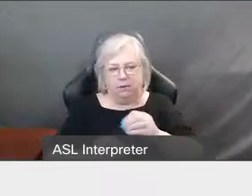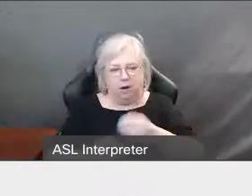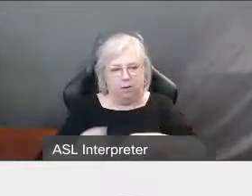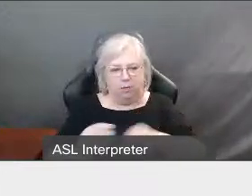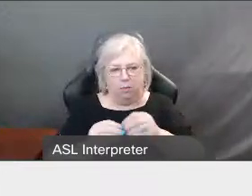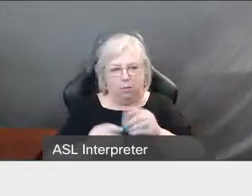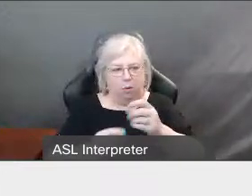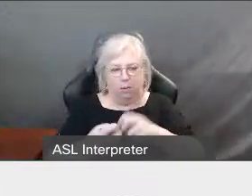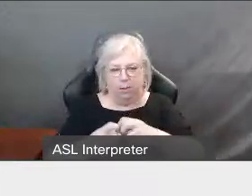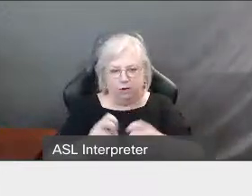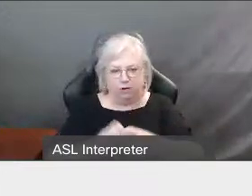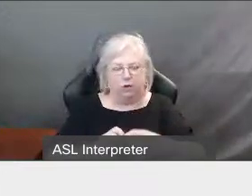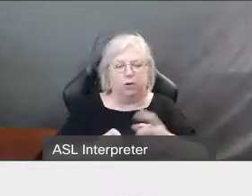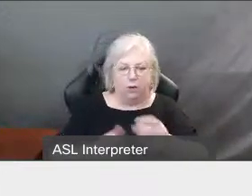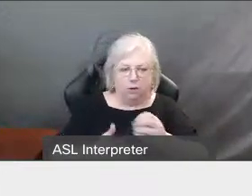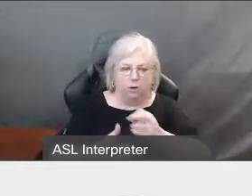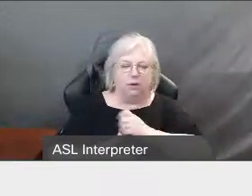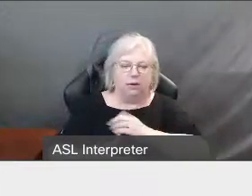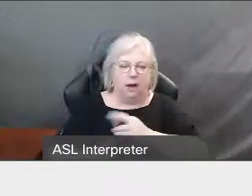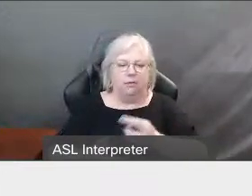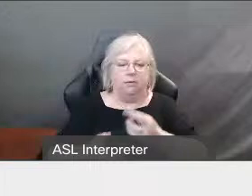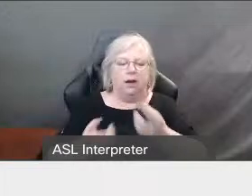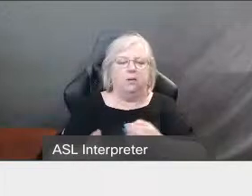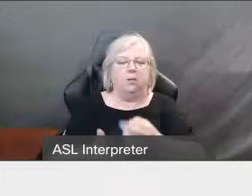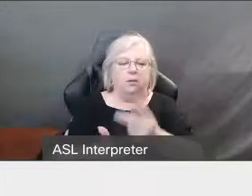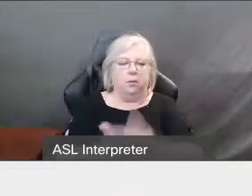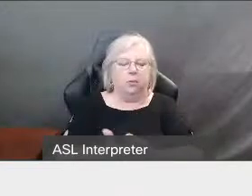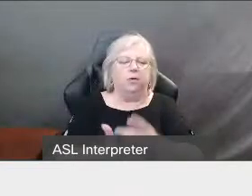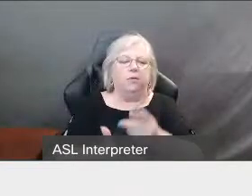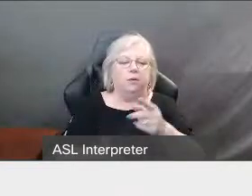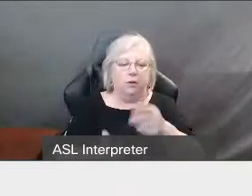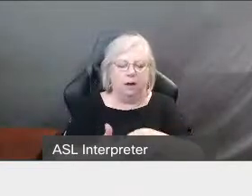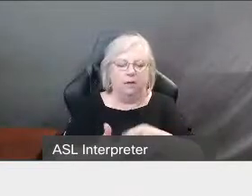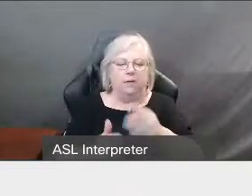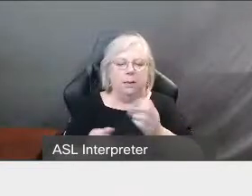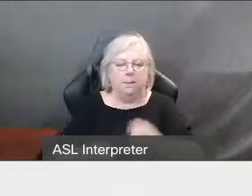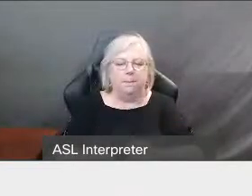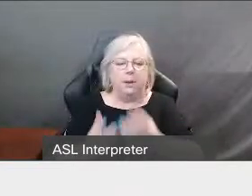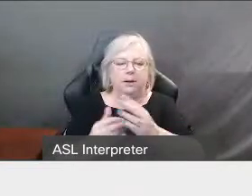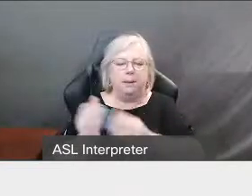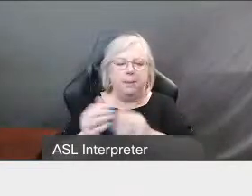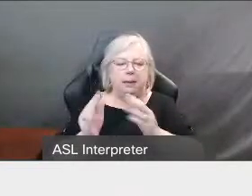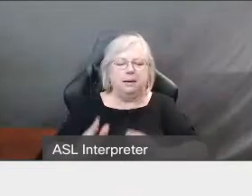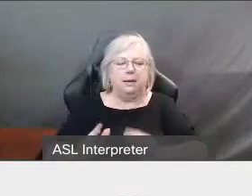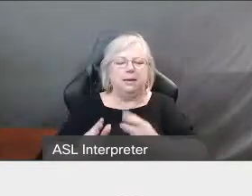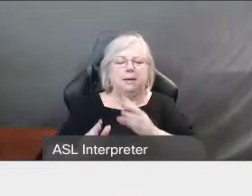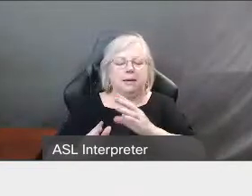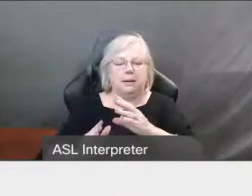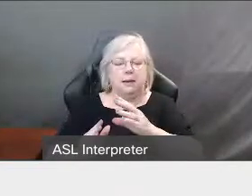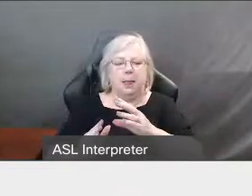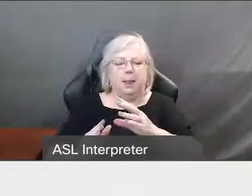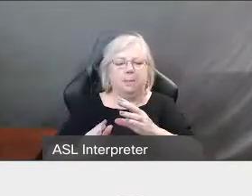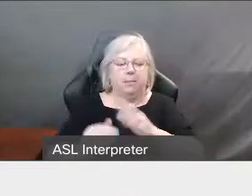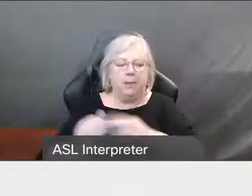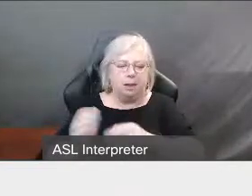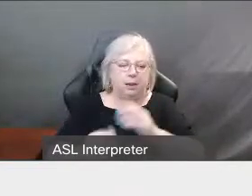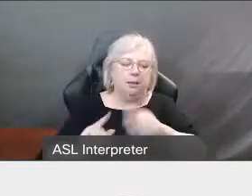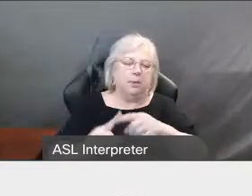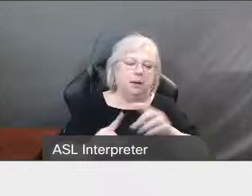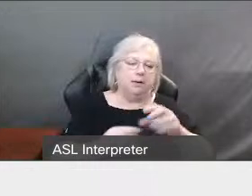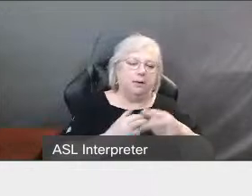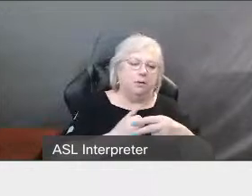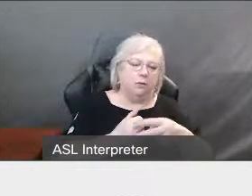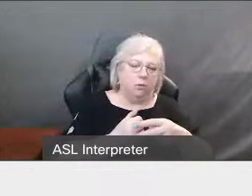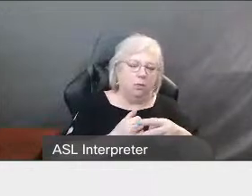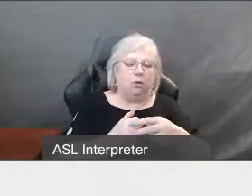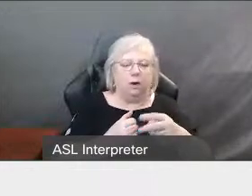allow development of a multi-purpose building and associated parking to serve the existing Pilgrim Valley Baptist Church facilities. Staff views the request